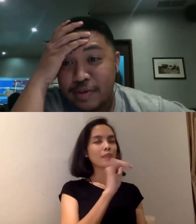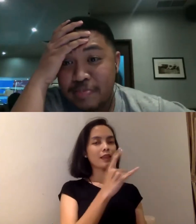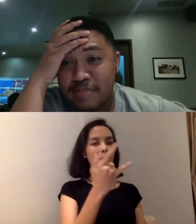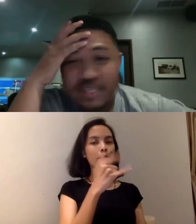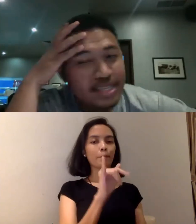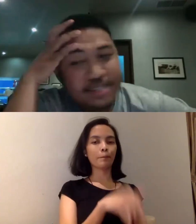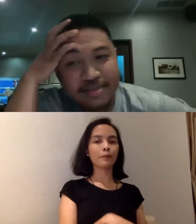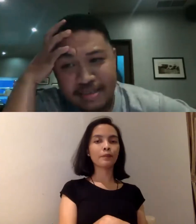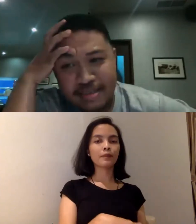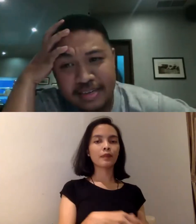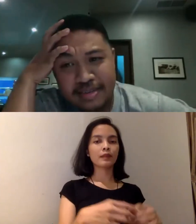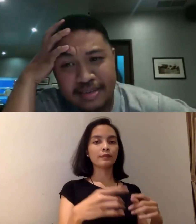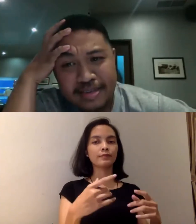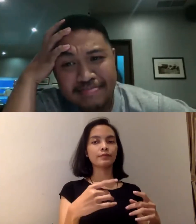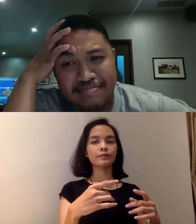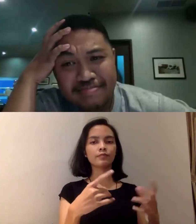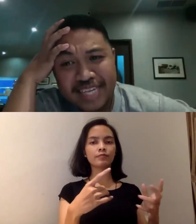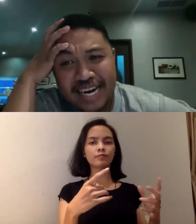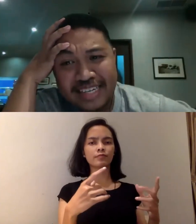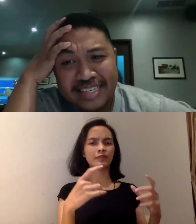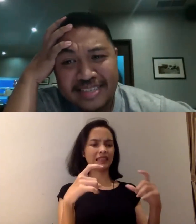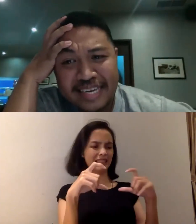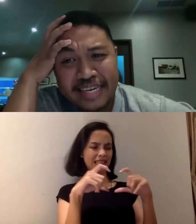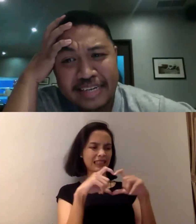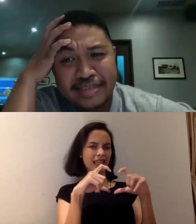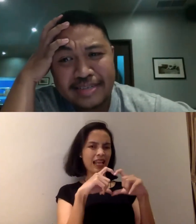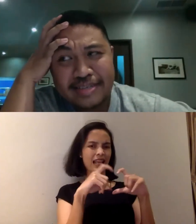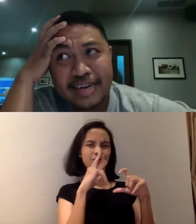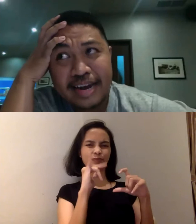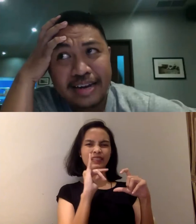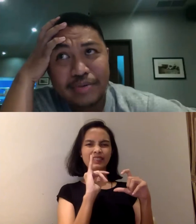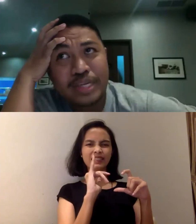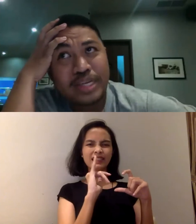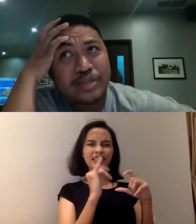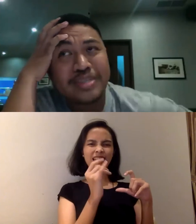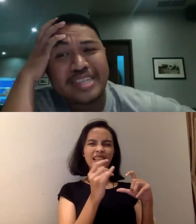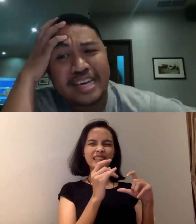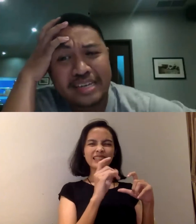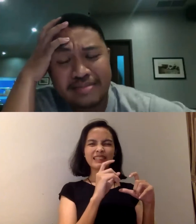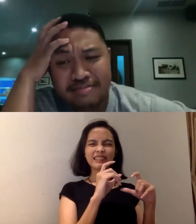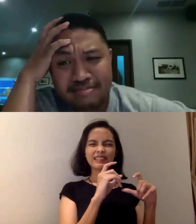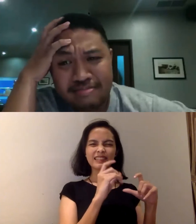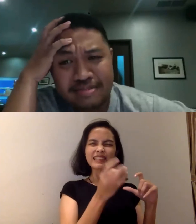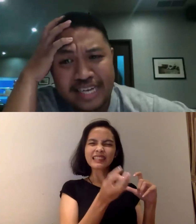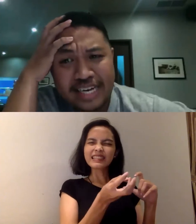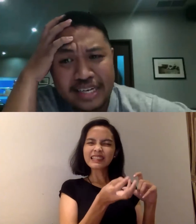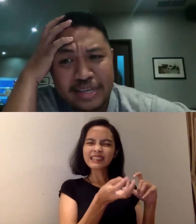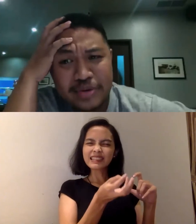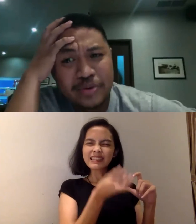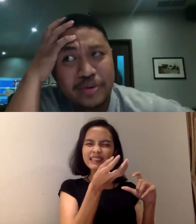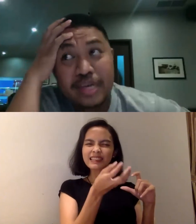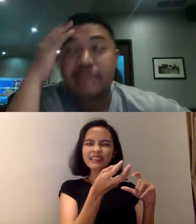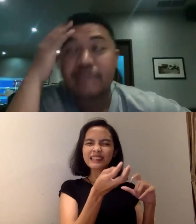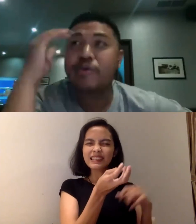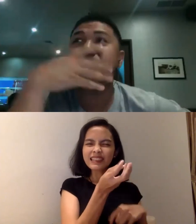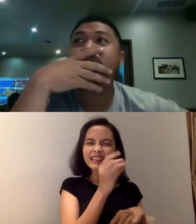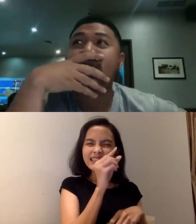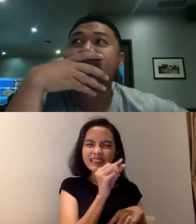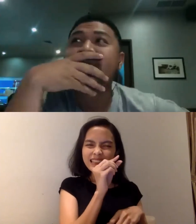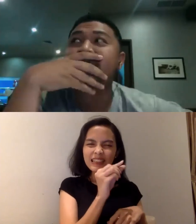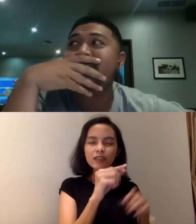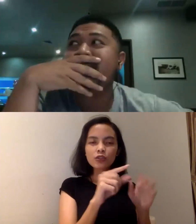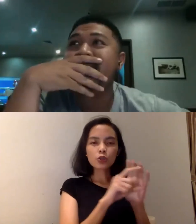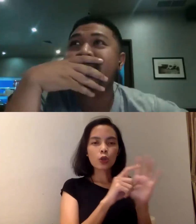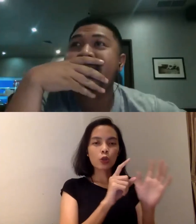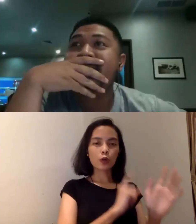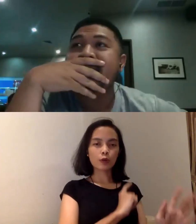it could be like the tiniest things that we could get daily, you know, like for me, for